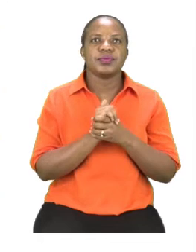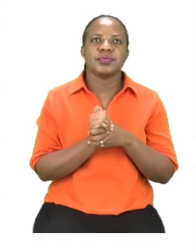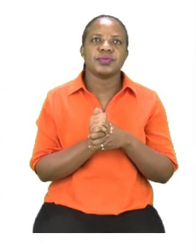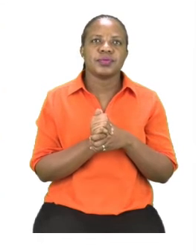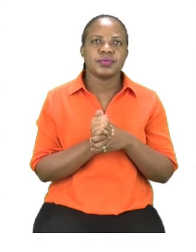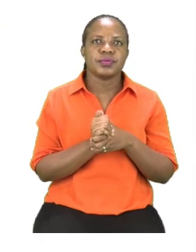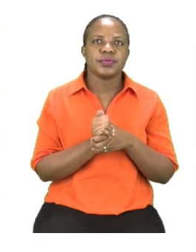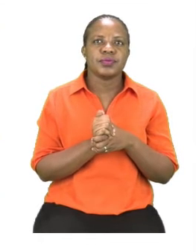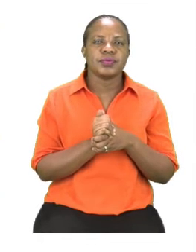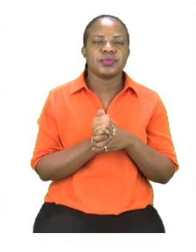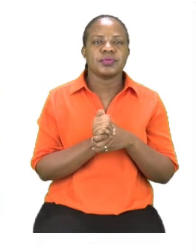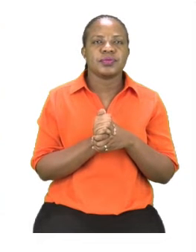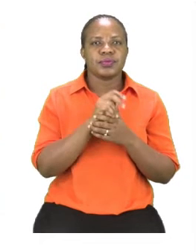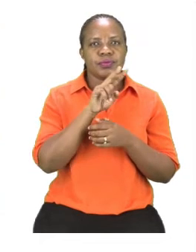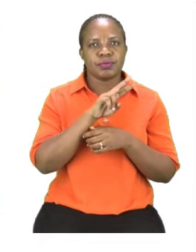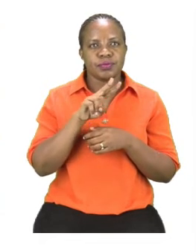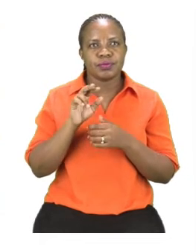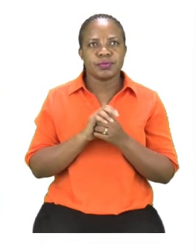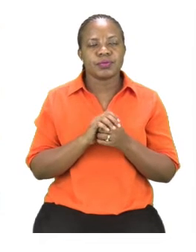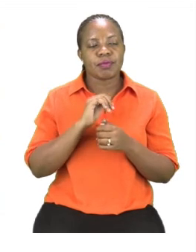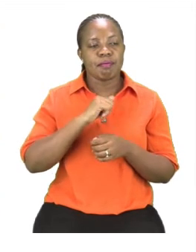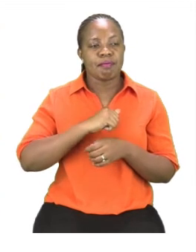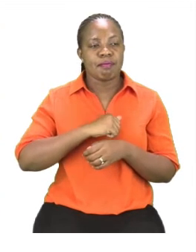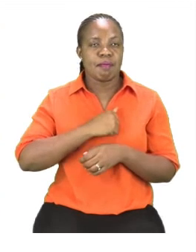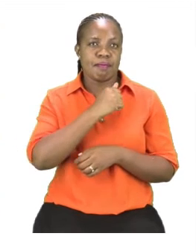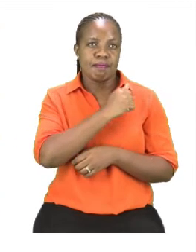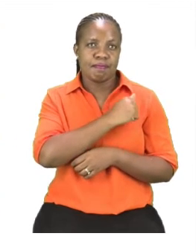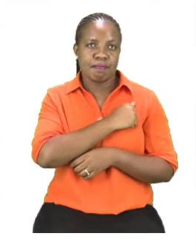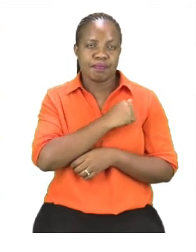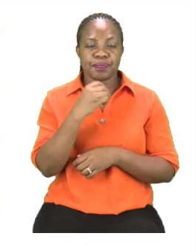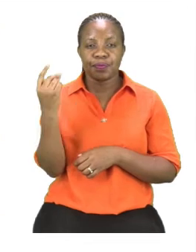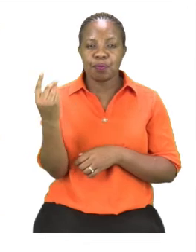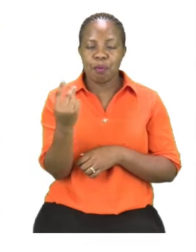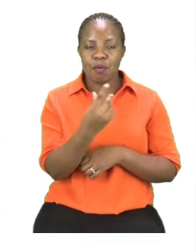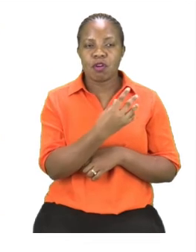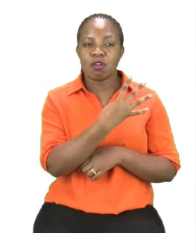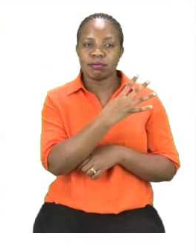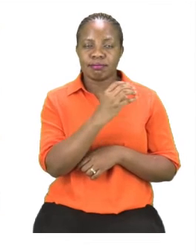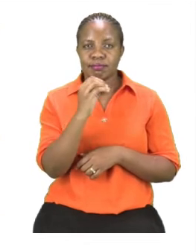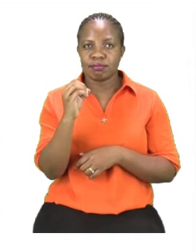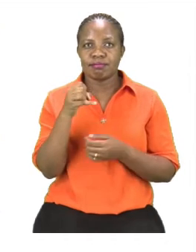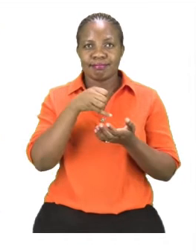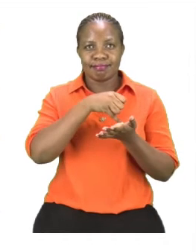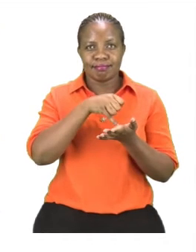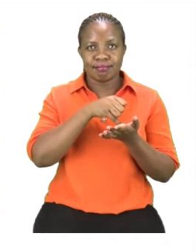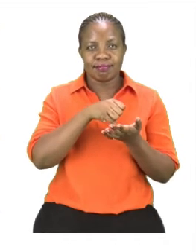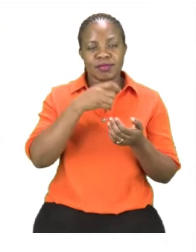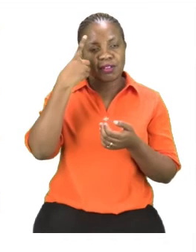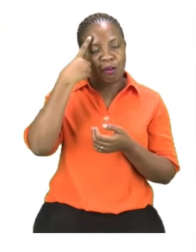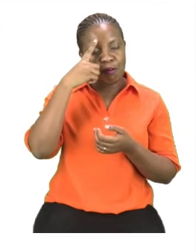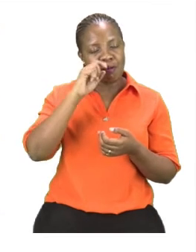Let's read. My mom bought 40 cookies for my